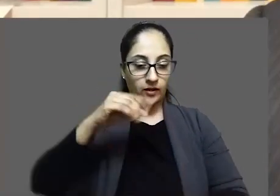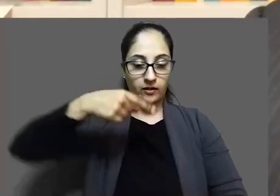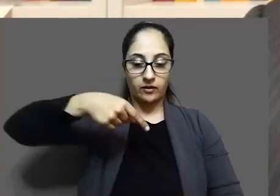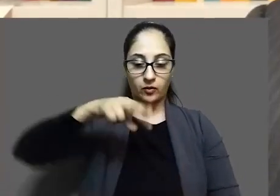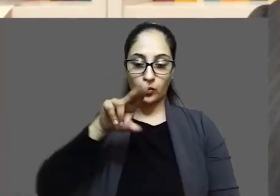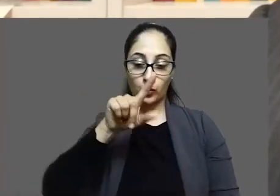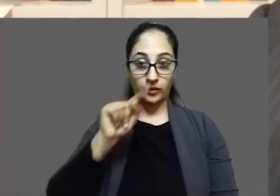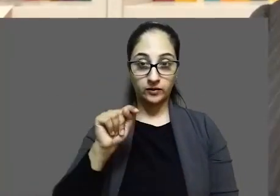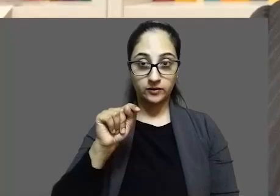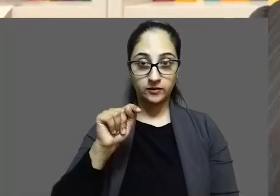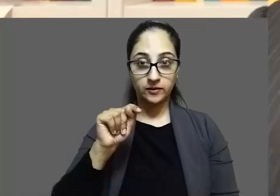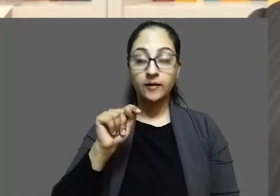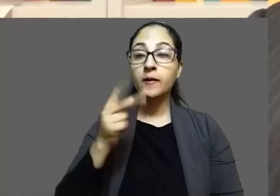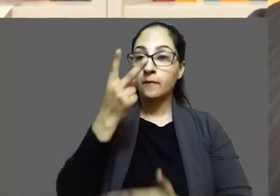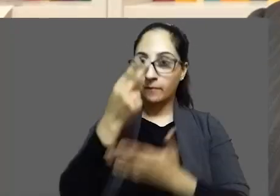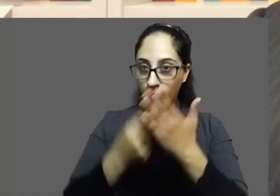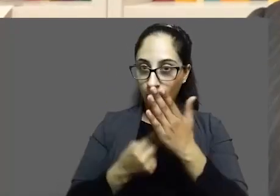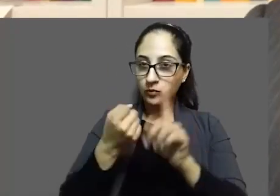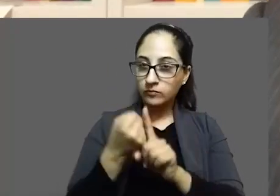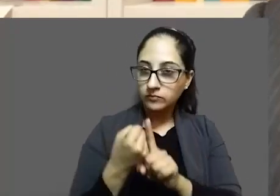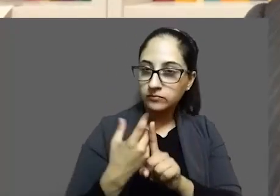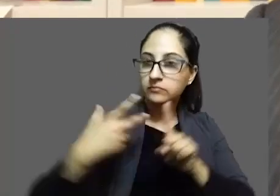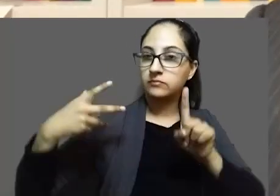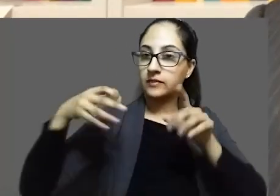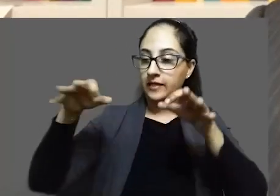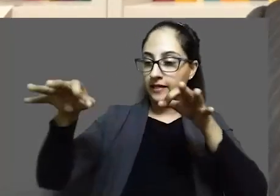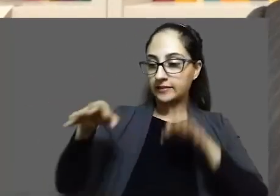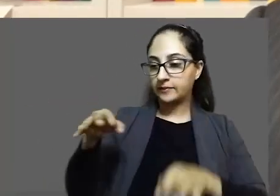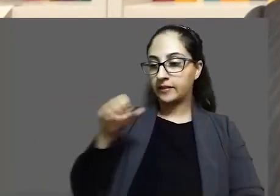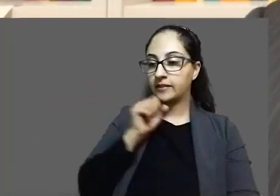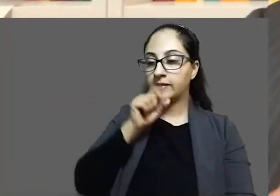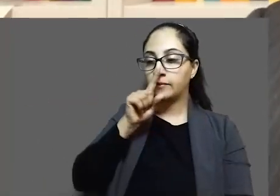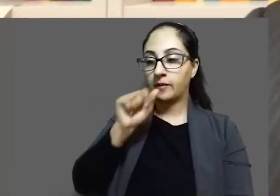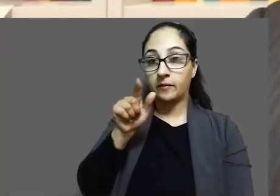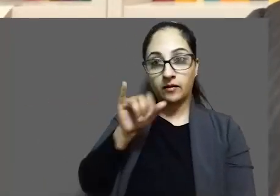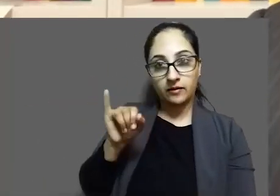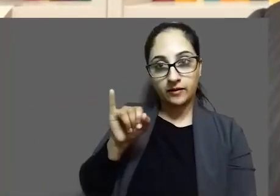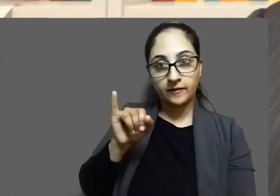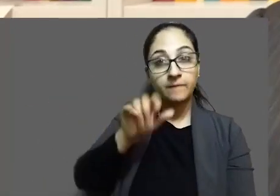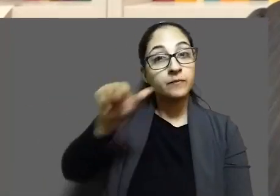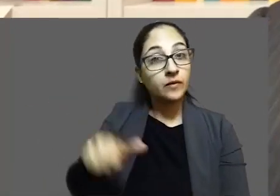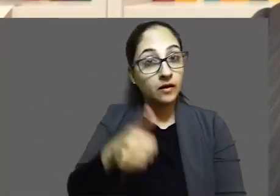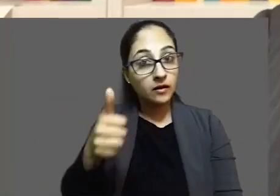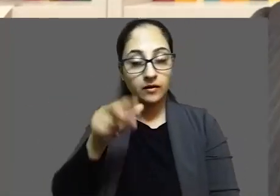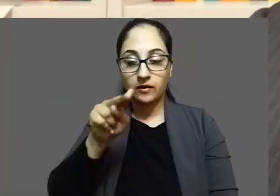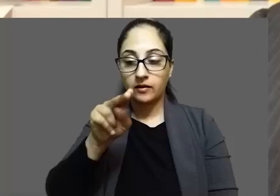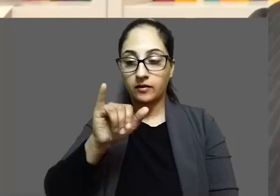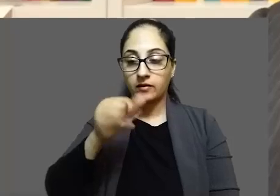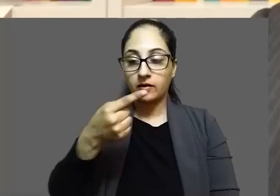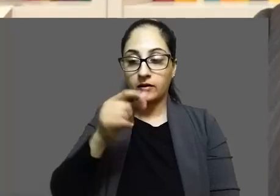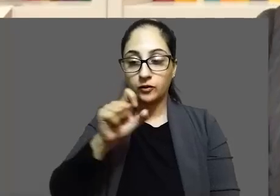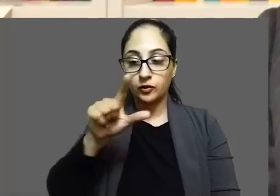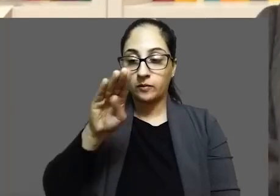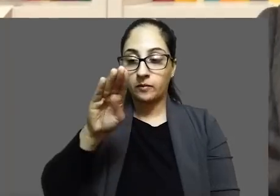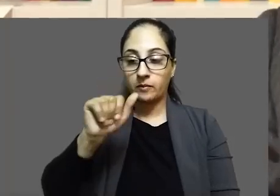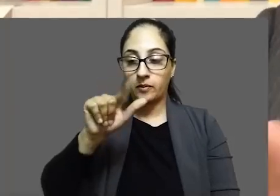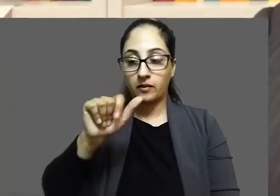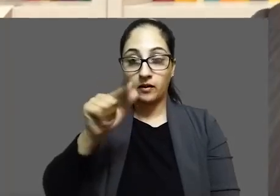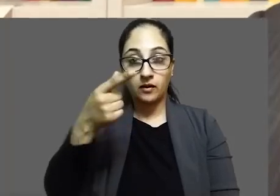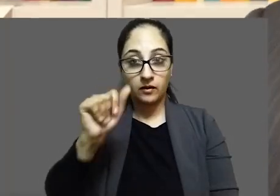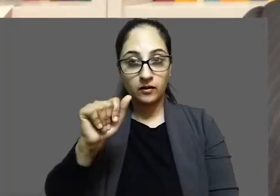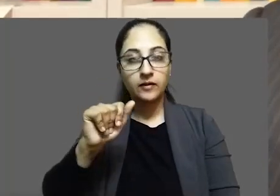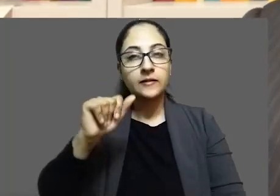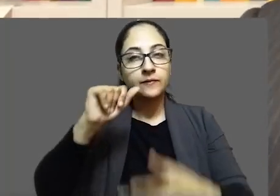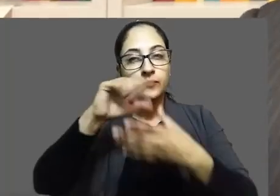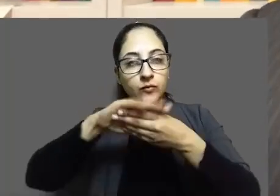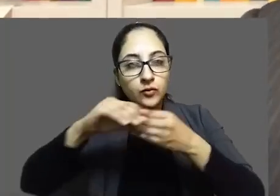we can also go to the source. We have Nahj al-Balagha, which is a collection of sayings, letters, sermons, teachings of Imam Ali from which we